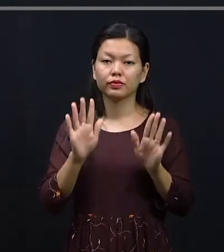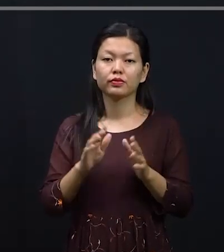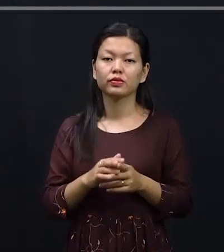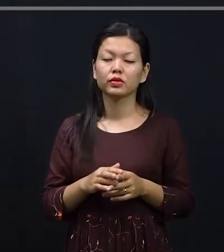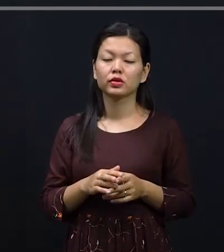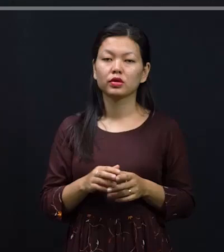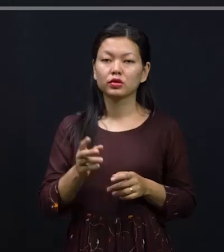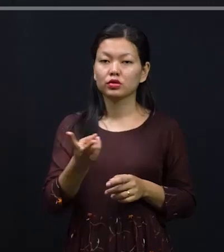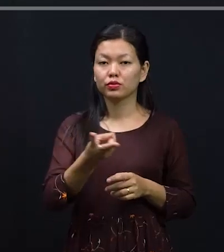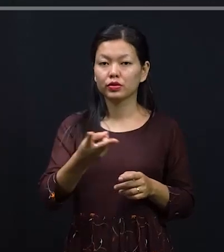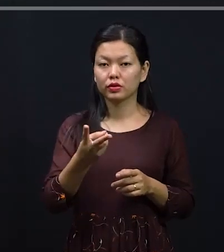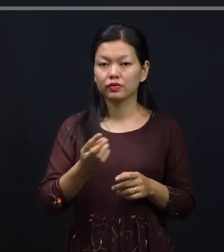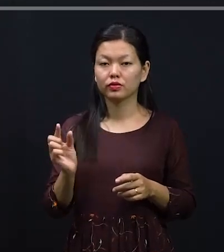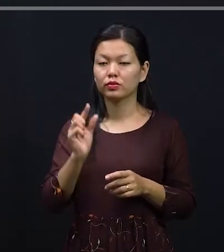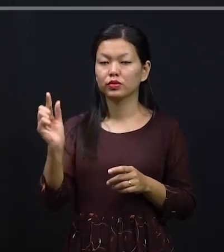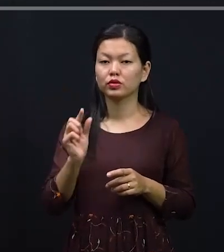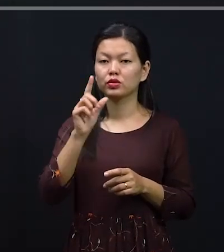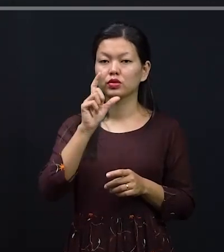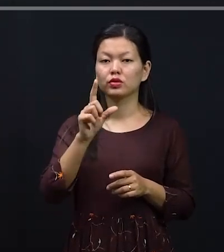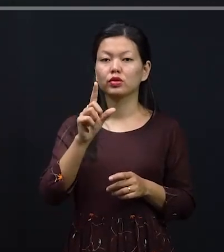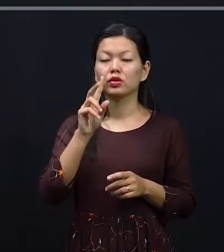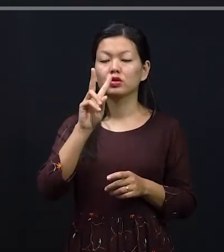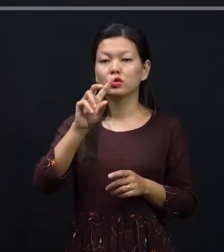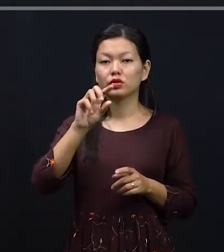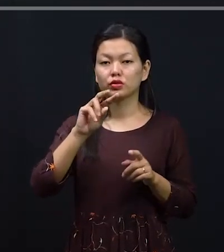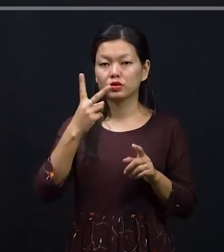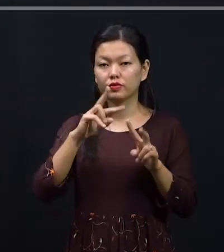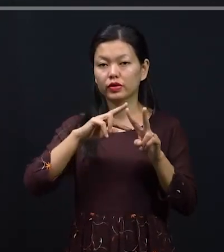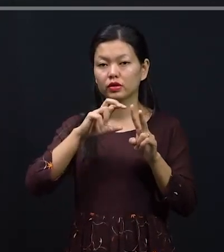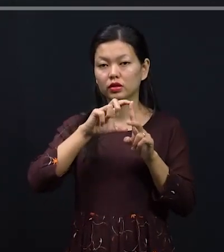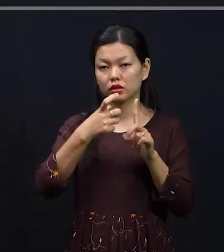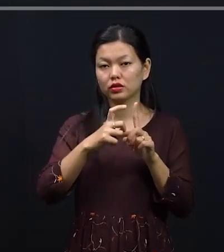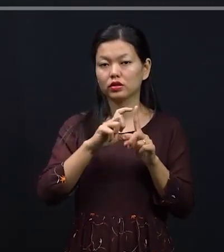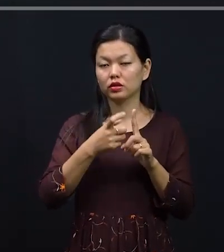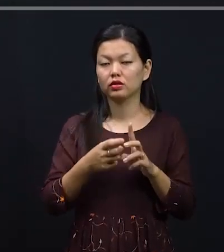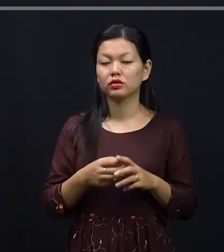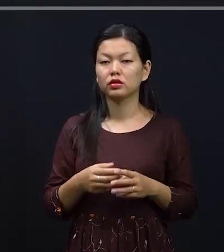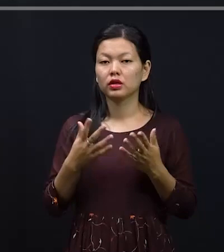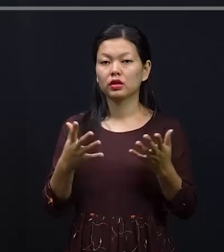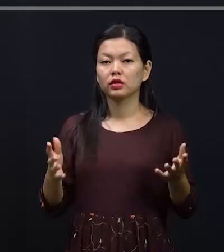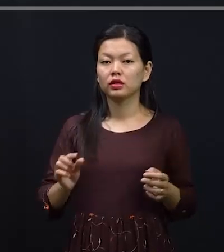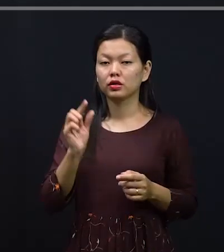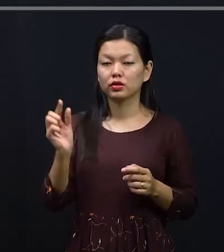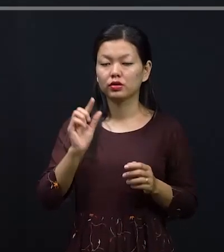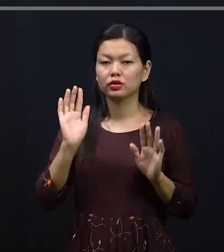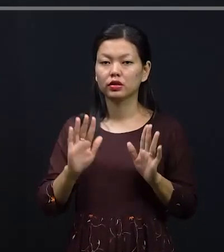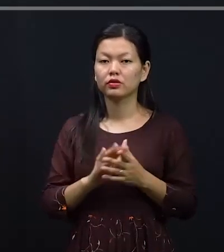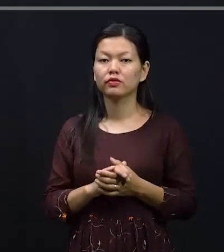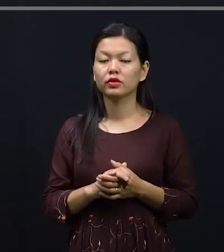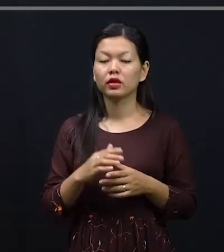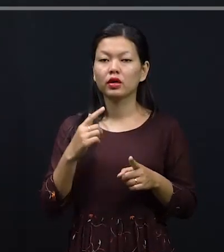of viruses. In one, they grew viruses, they cultured viruses containing radioactive sulfur,